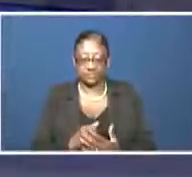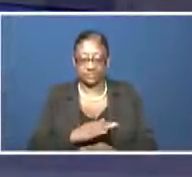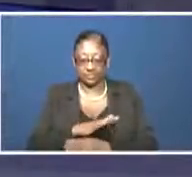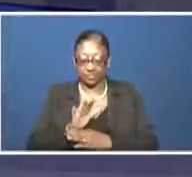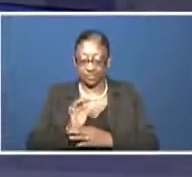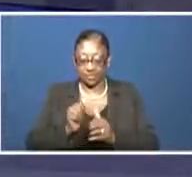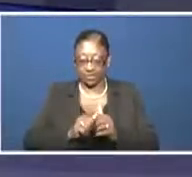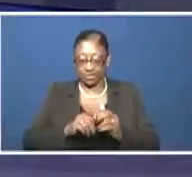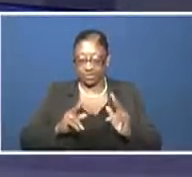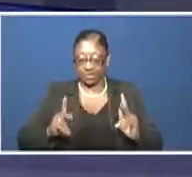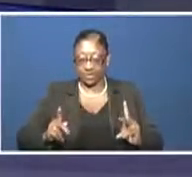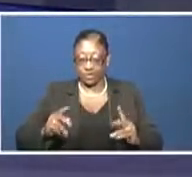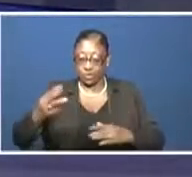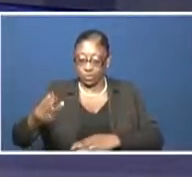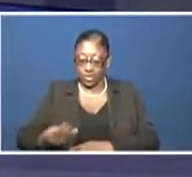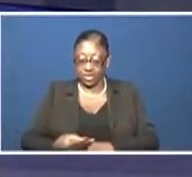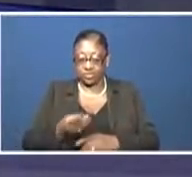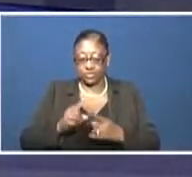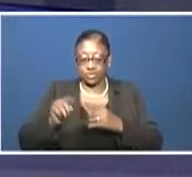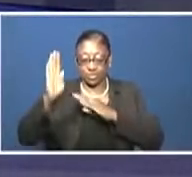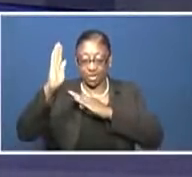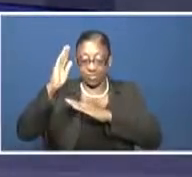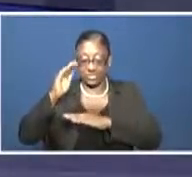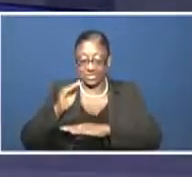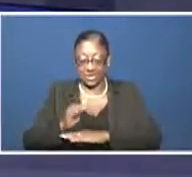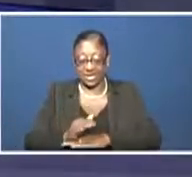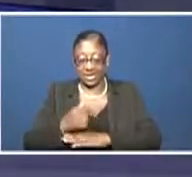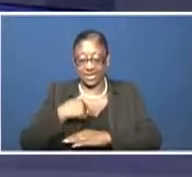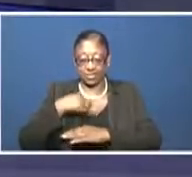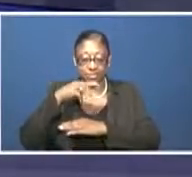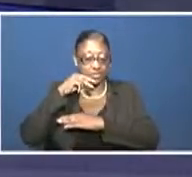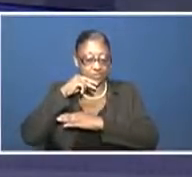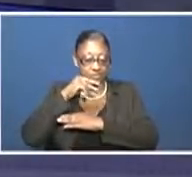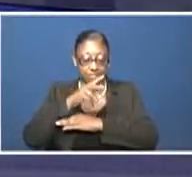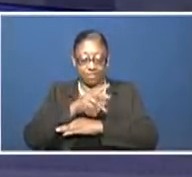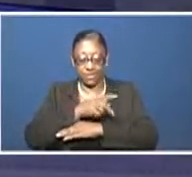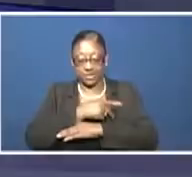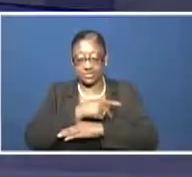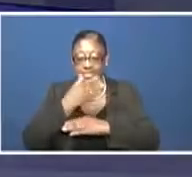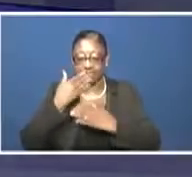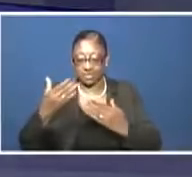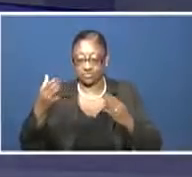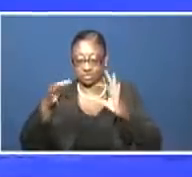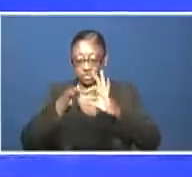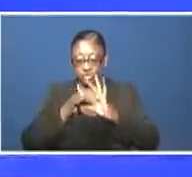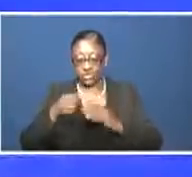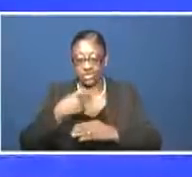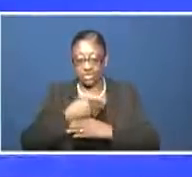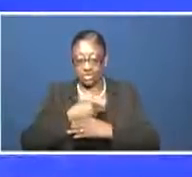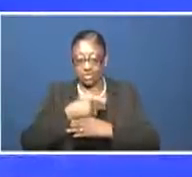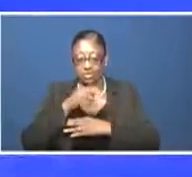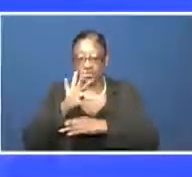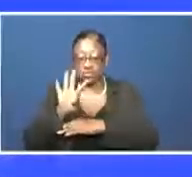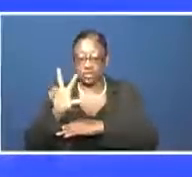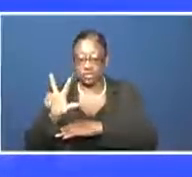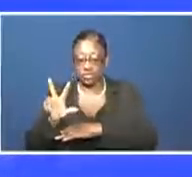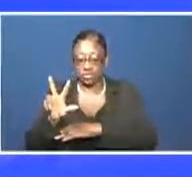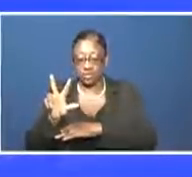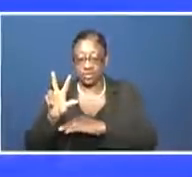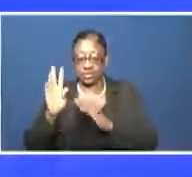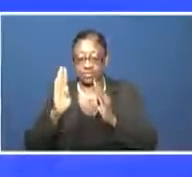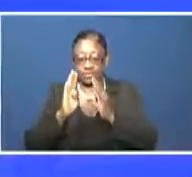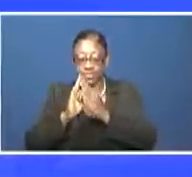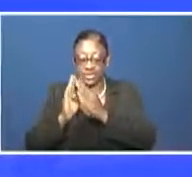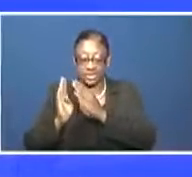Good evening, everyone, and welcome to the Bahamas Tonight. I'm Akush Lapinder. Thanks so much for joining us. The 43rd CARICOM Heads